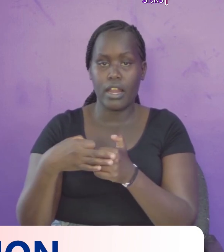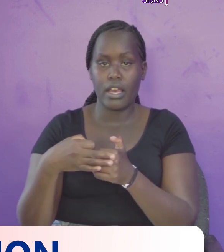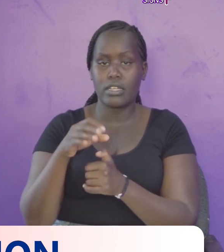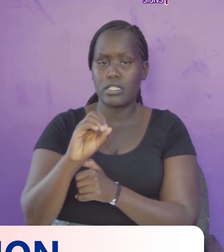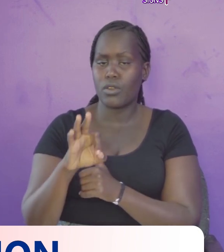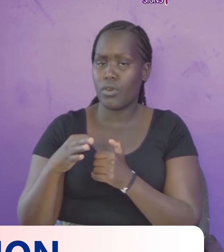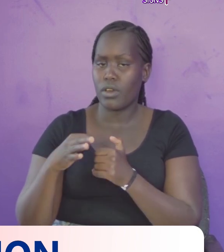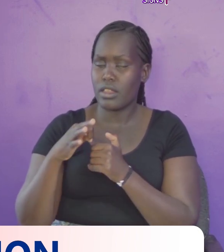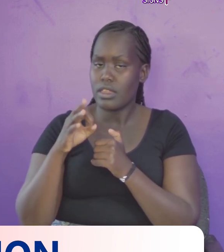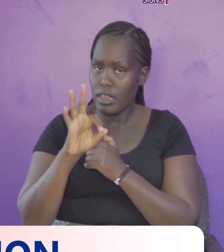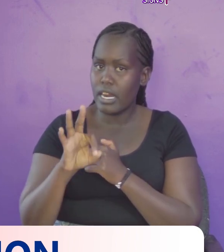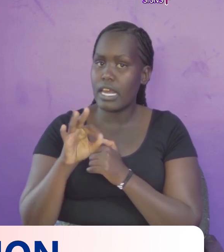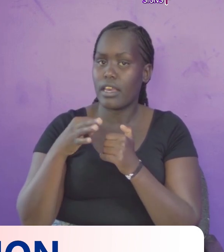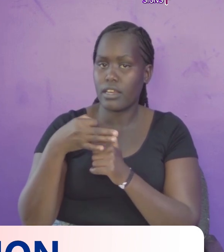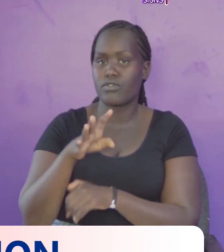0111980384.